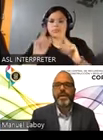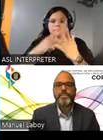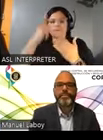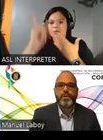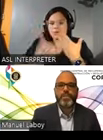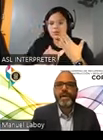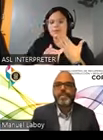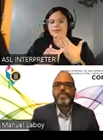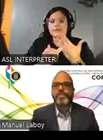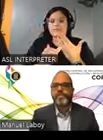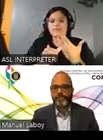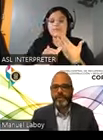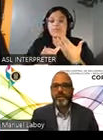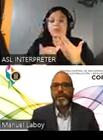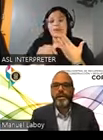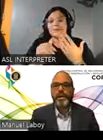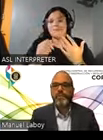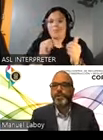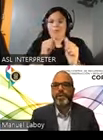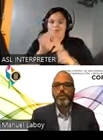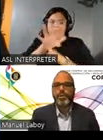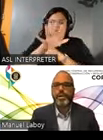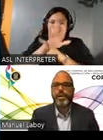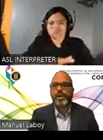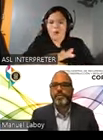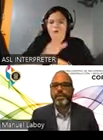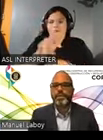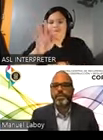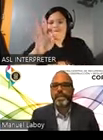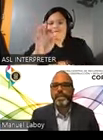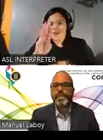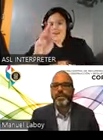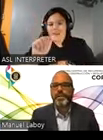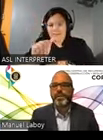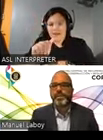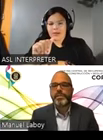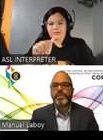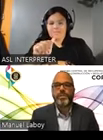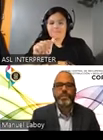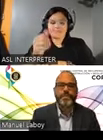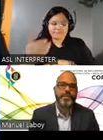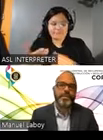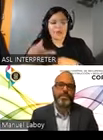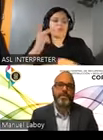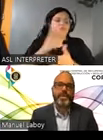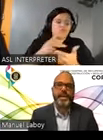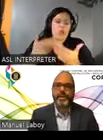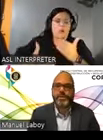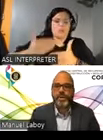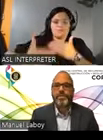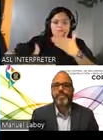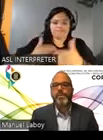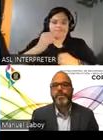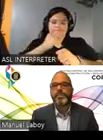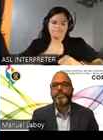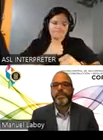FEMA and obligated by FEMA, which includes resiliency generation in the north of the island or